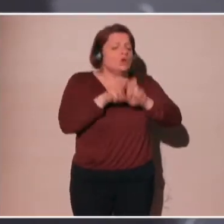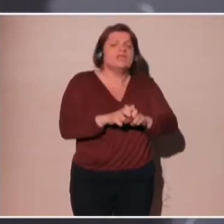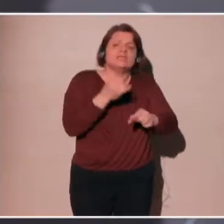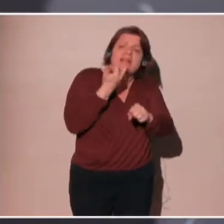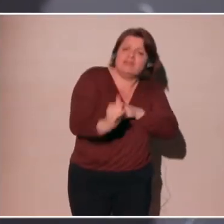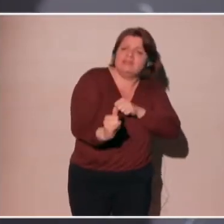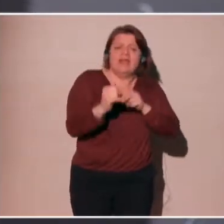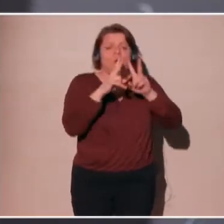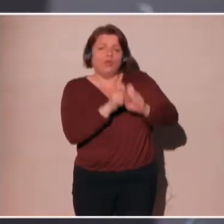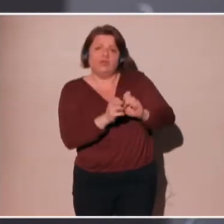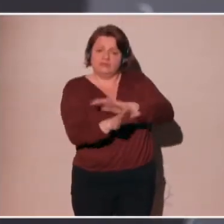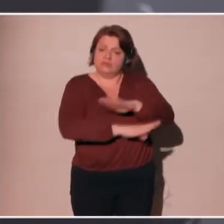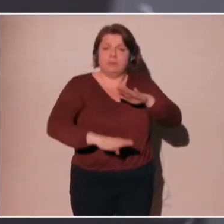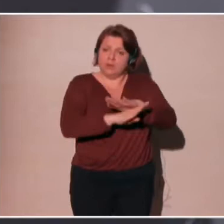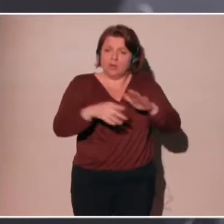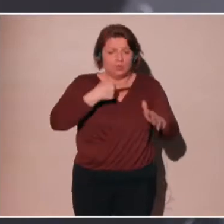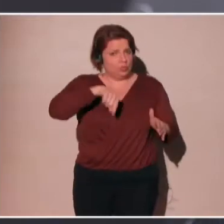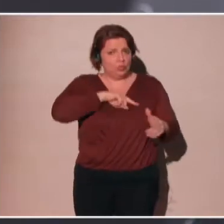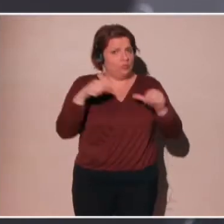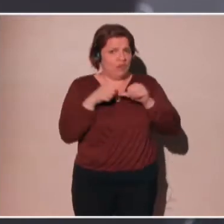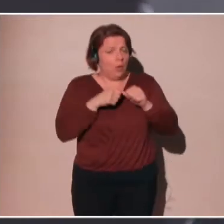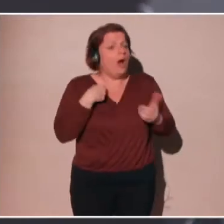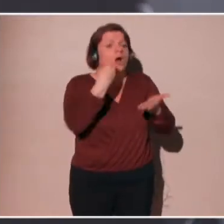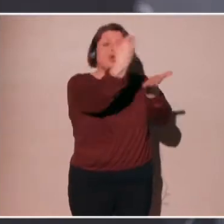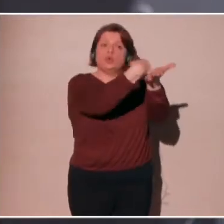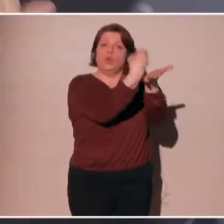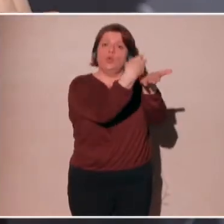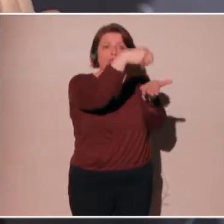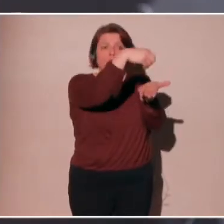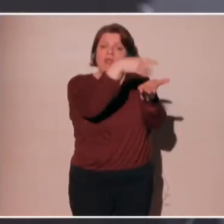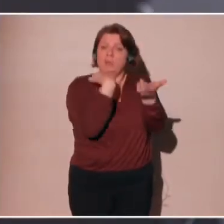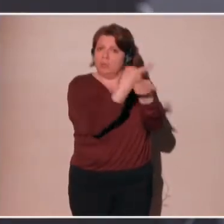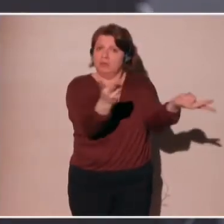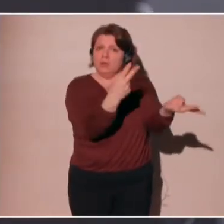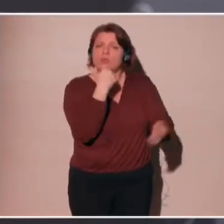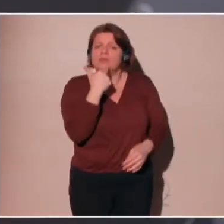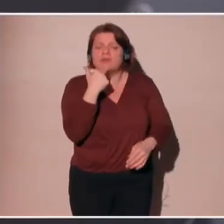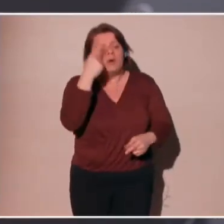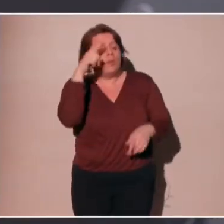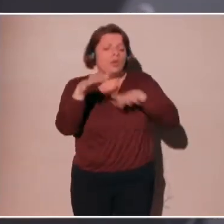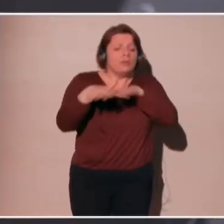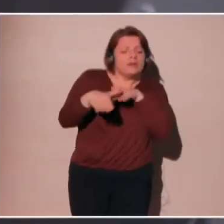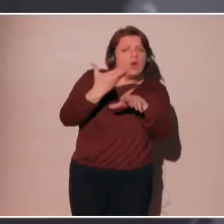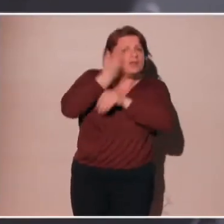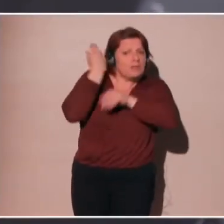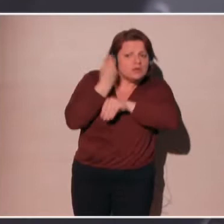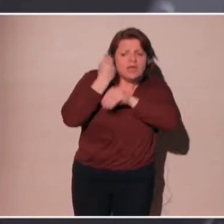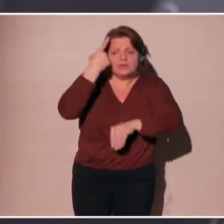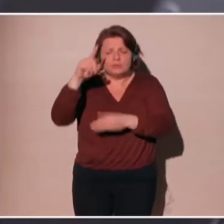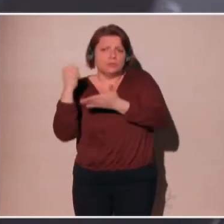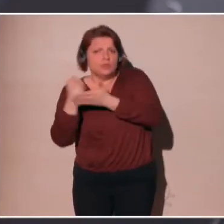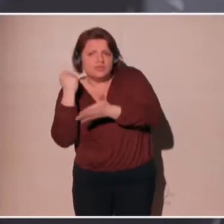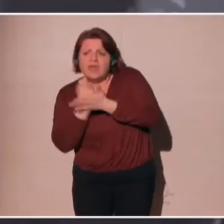in terms of research, and specifically fundamental research, we actually use public data. So when we're developing new learning methods or